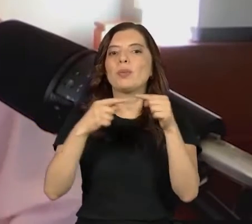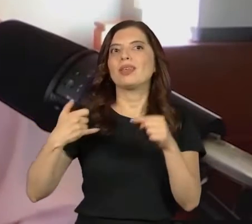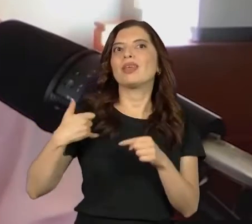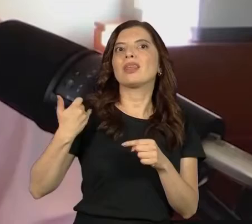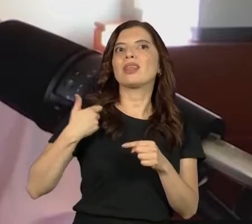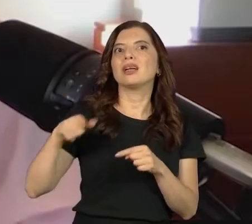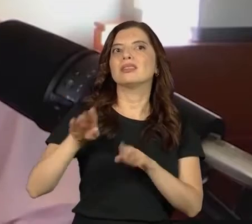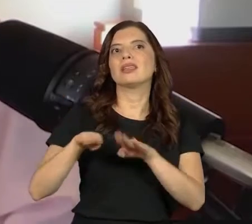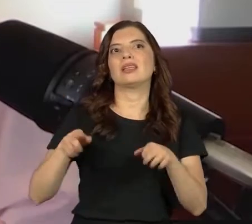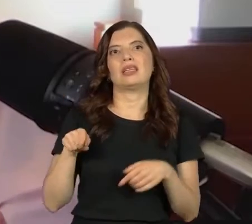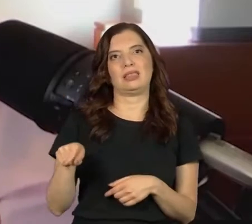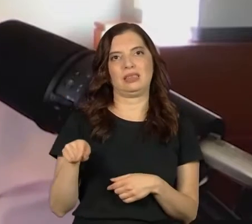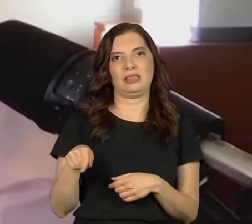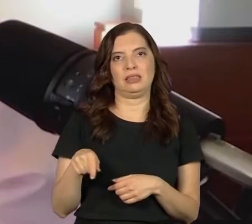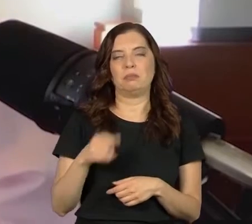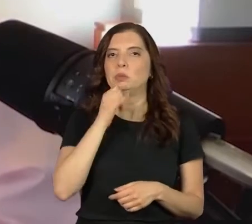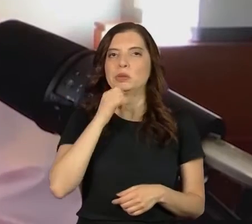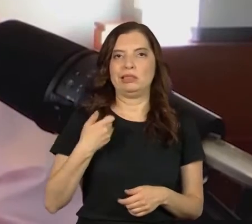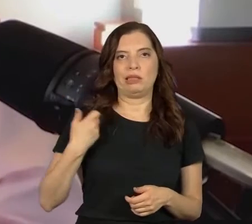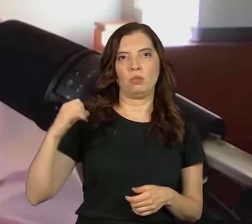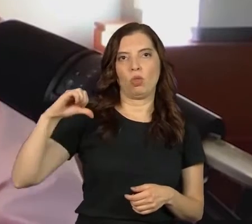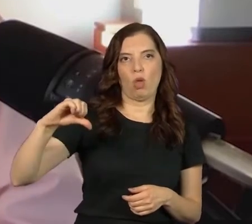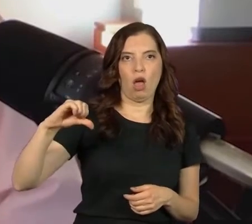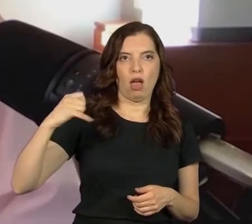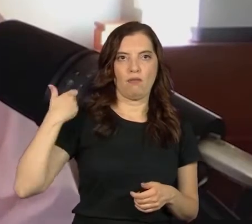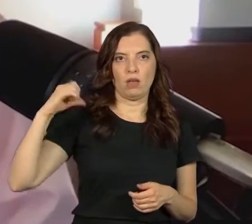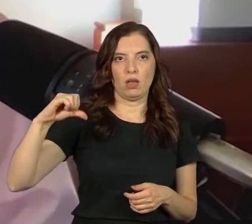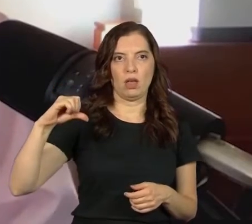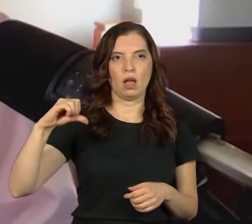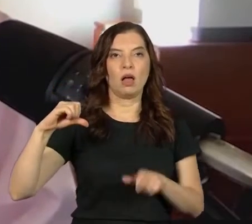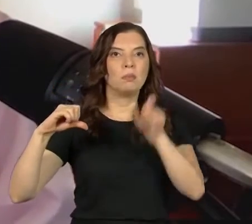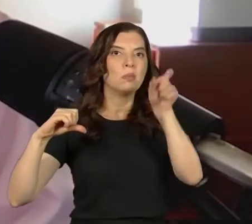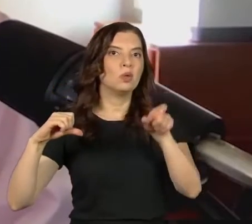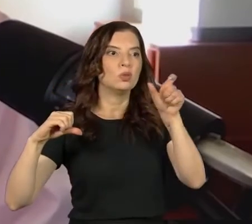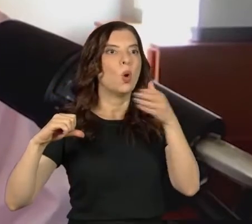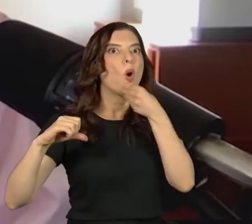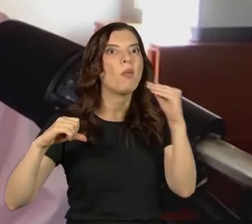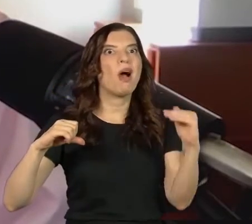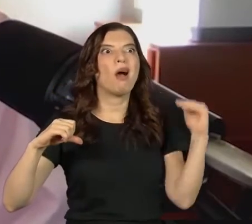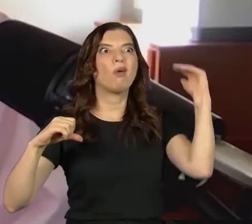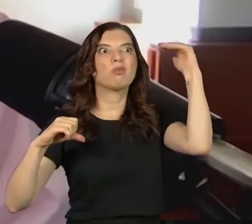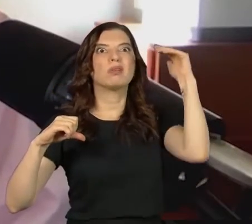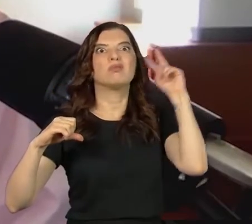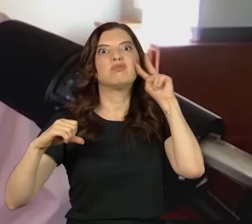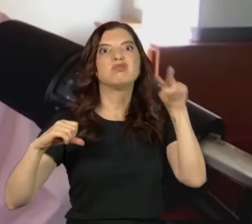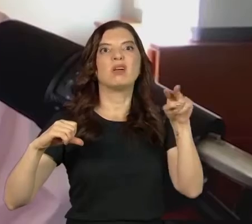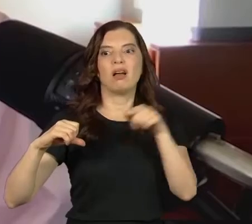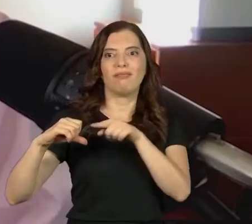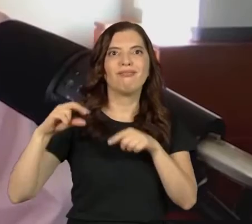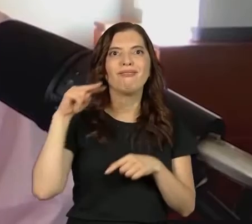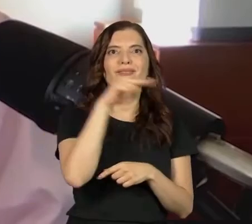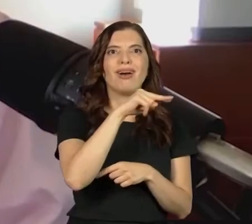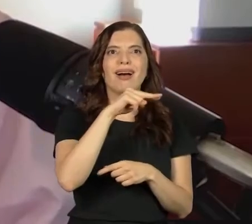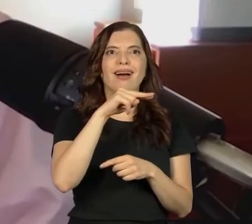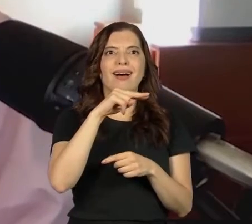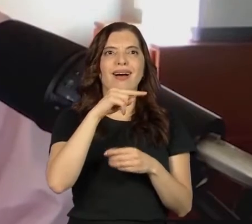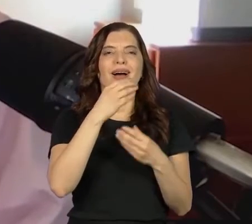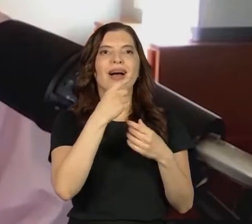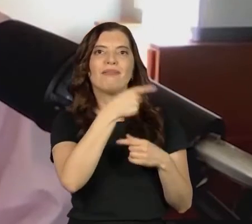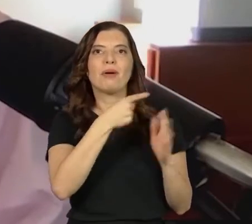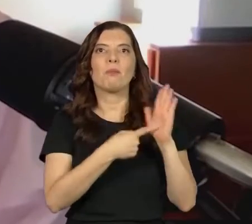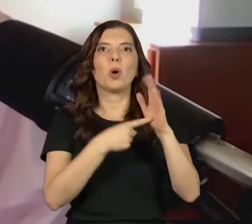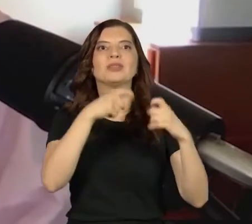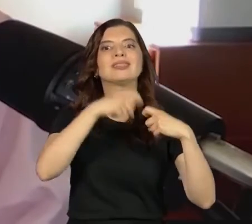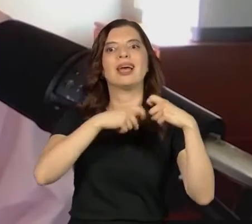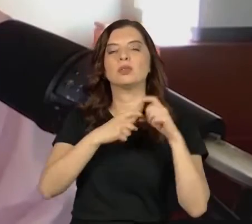can be 9 years old, they can be anything, where it's full of other people, including men around the world, who want sex with them or money from